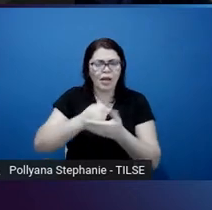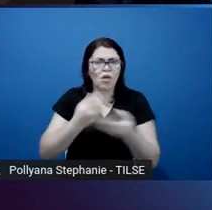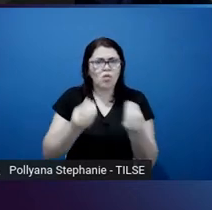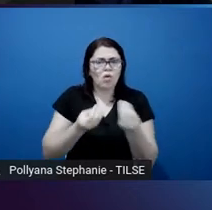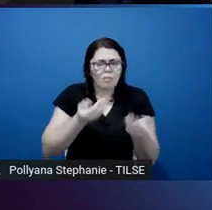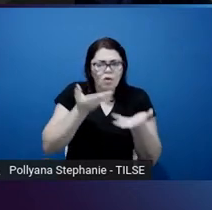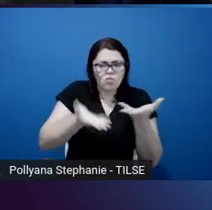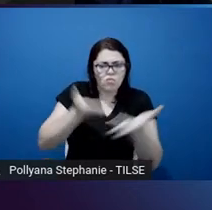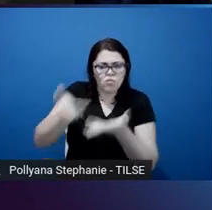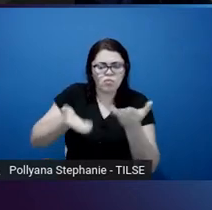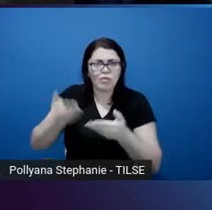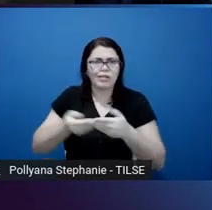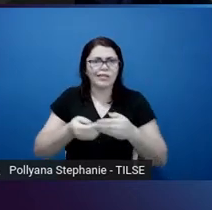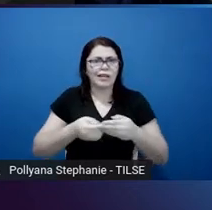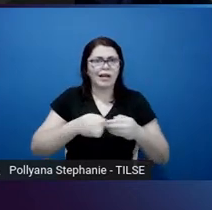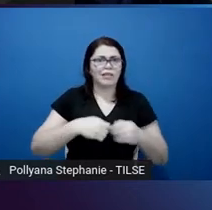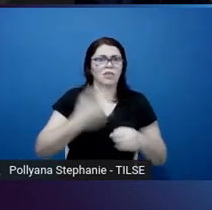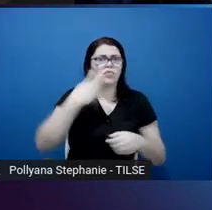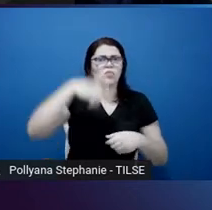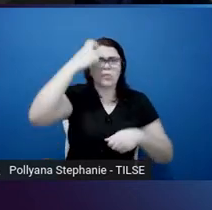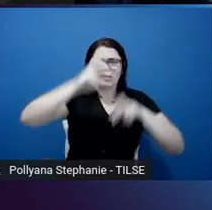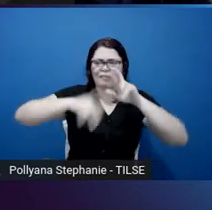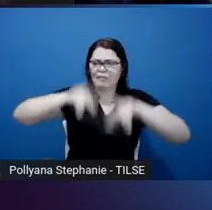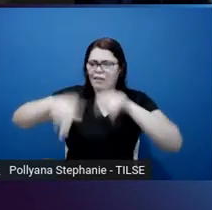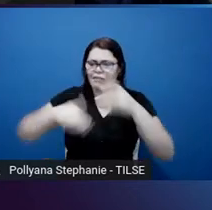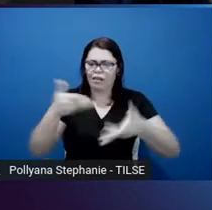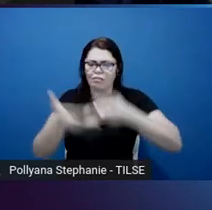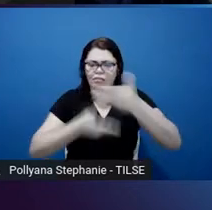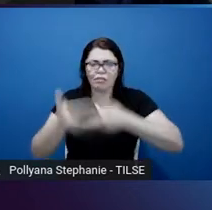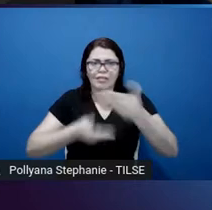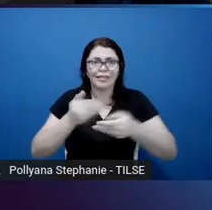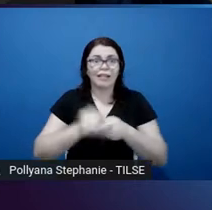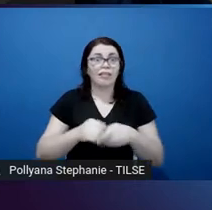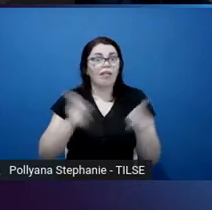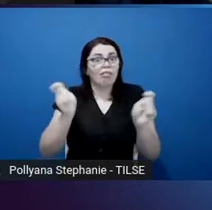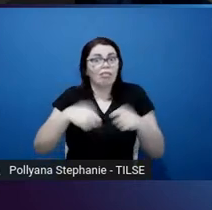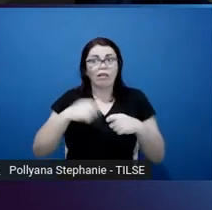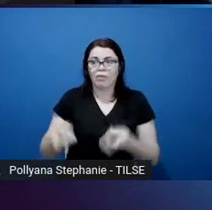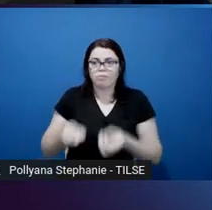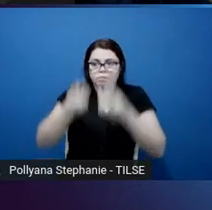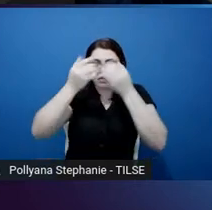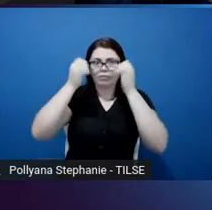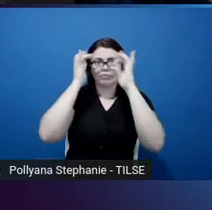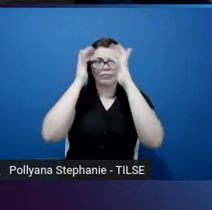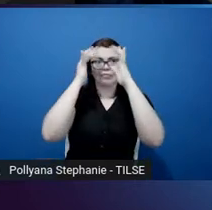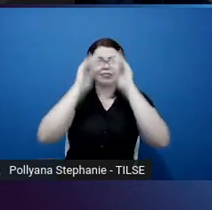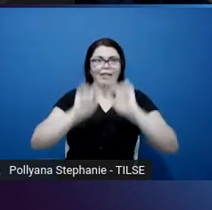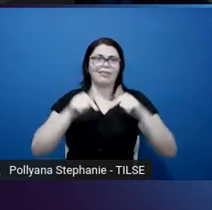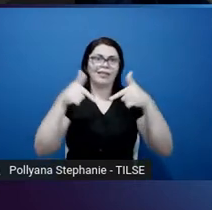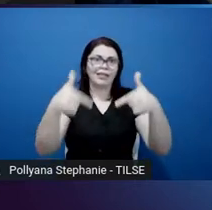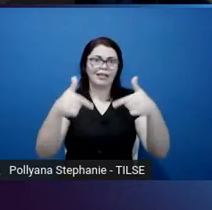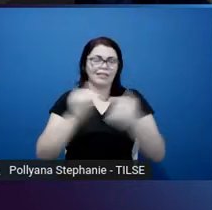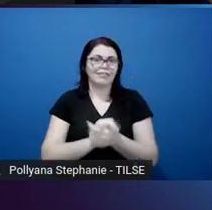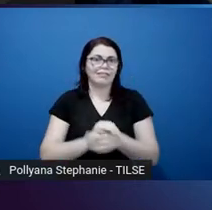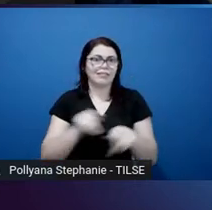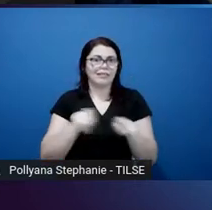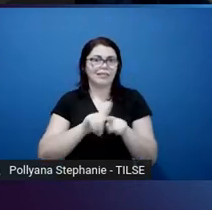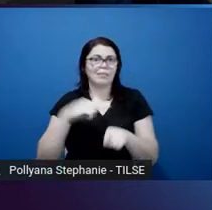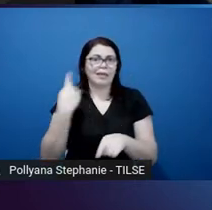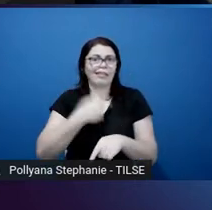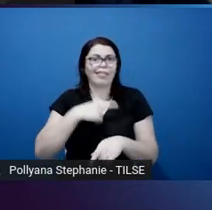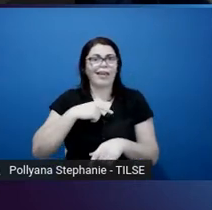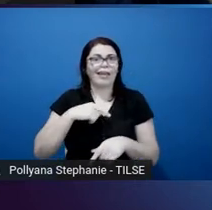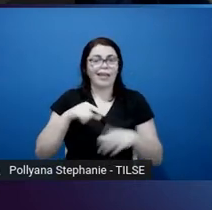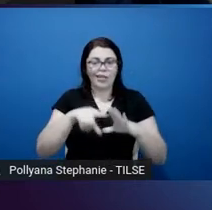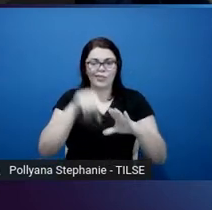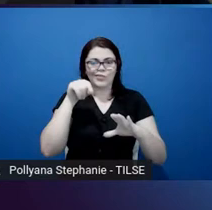among many others, will definitely give us food for thought and action. We'll also have raffles and a